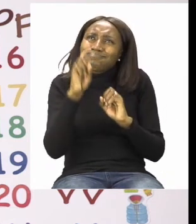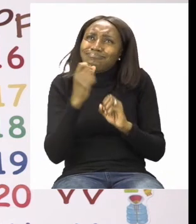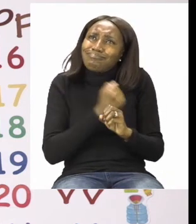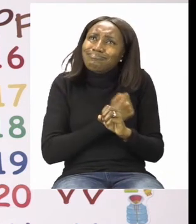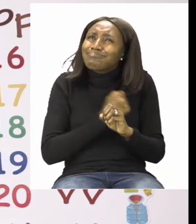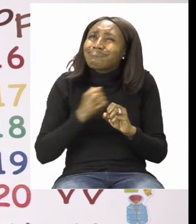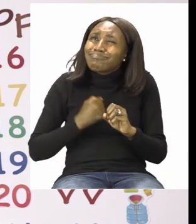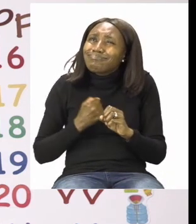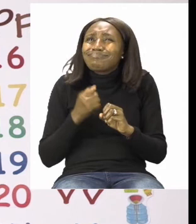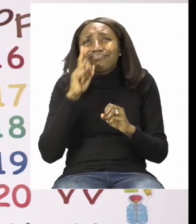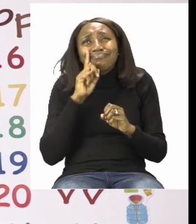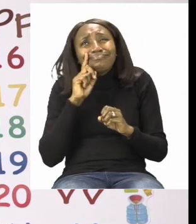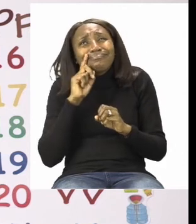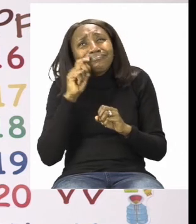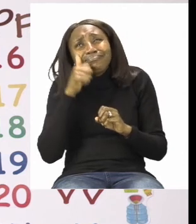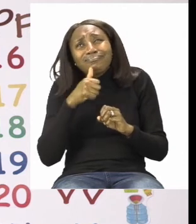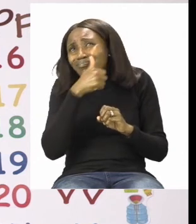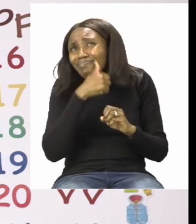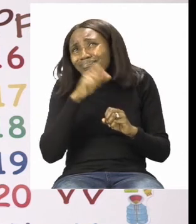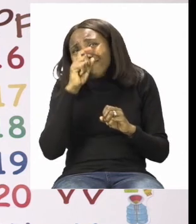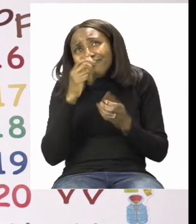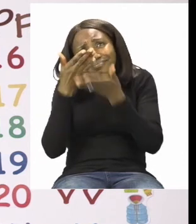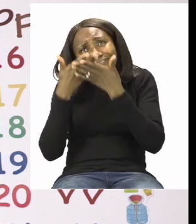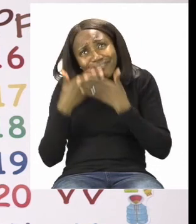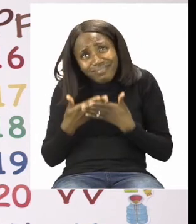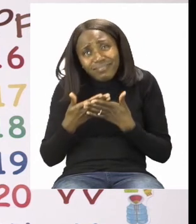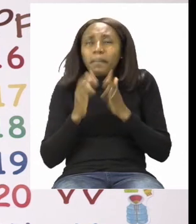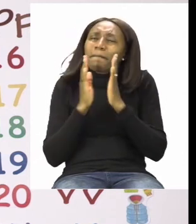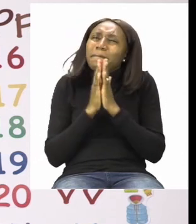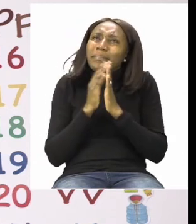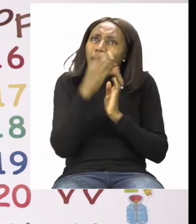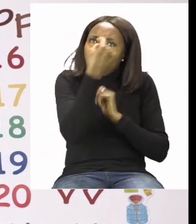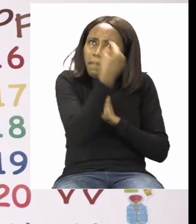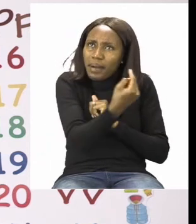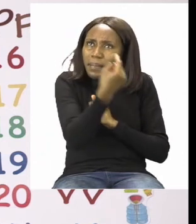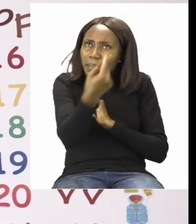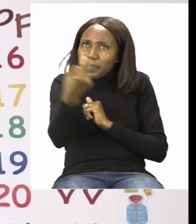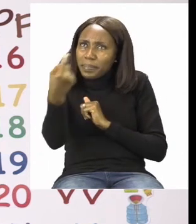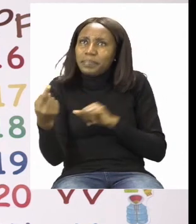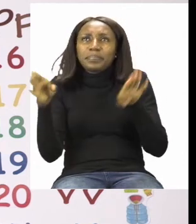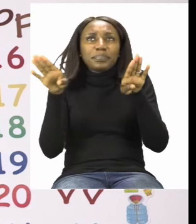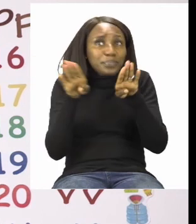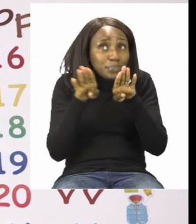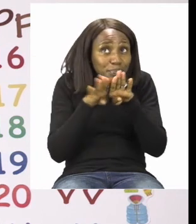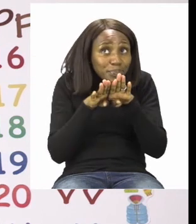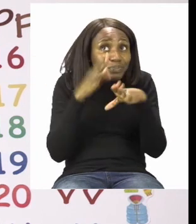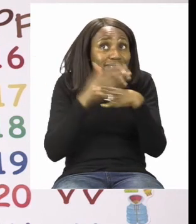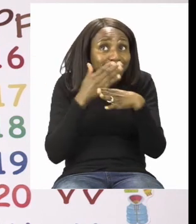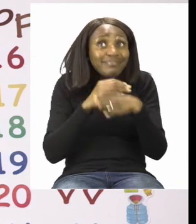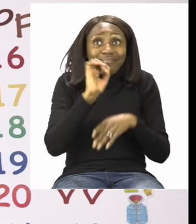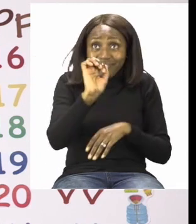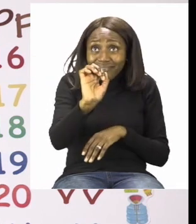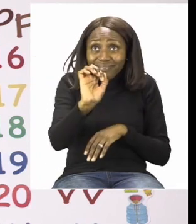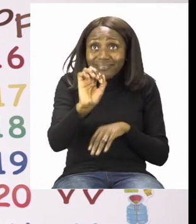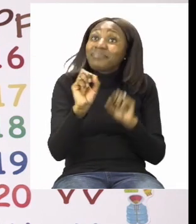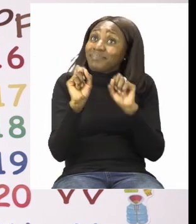for help. But just make sure that you finish your work by yourself. So now that